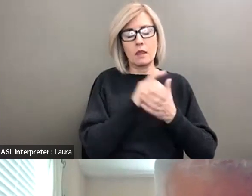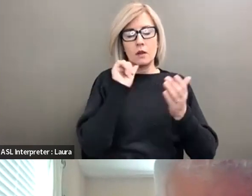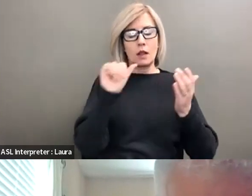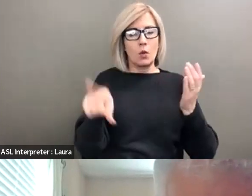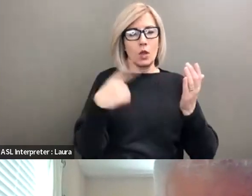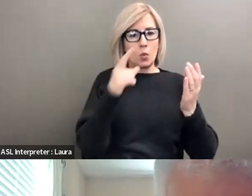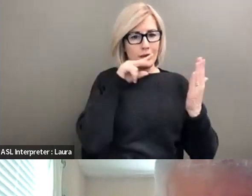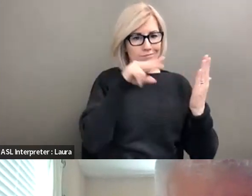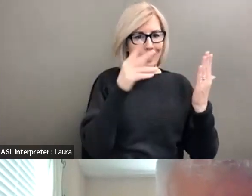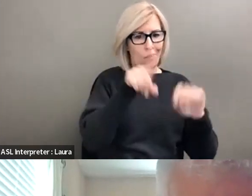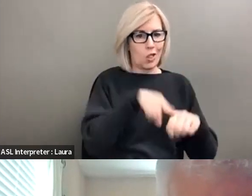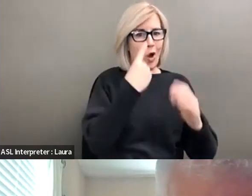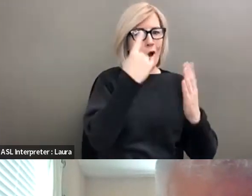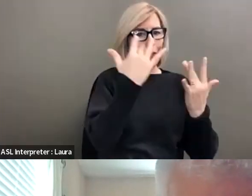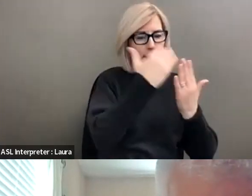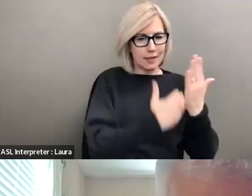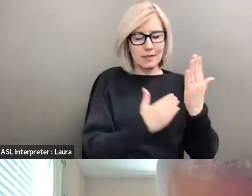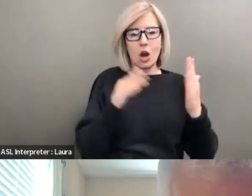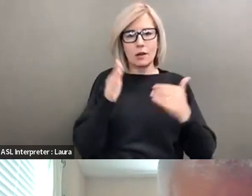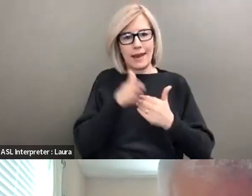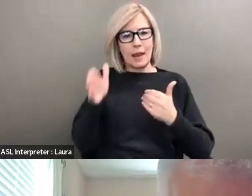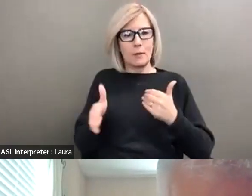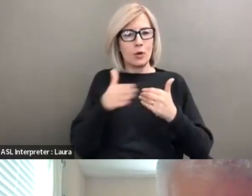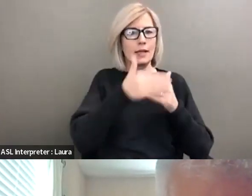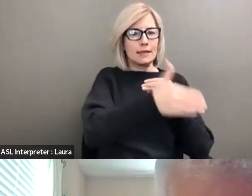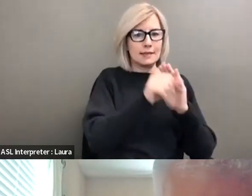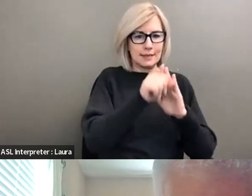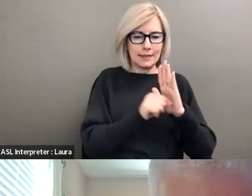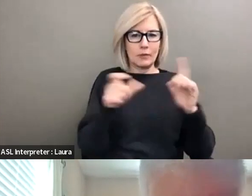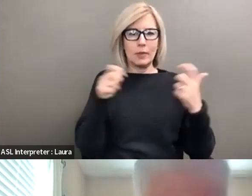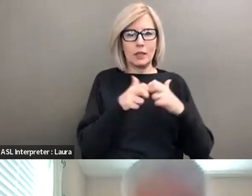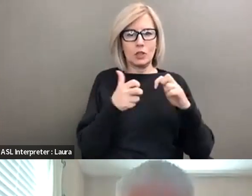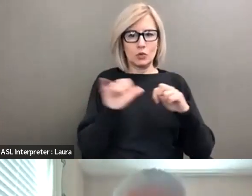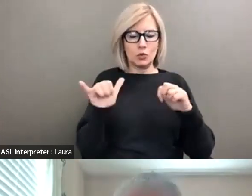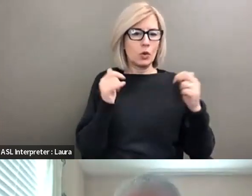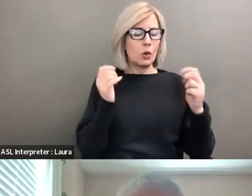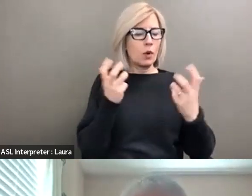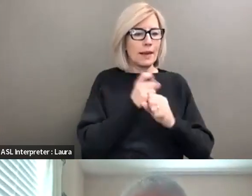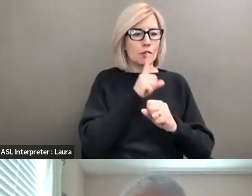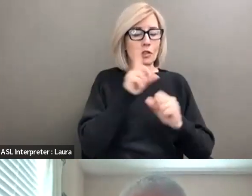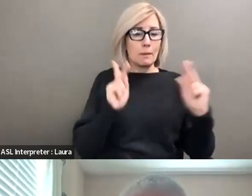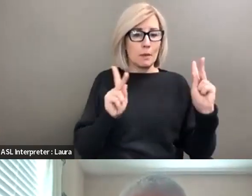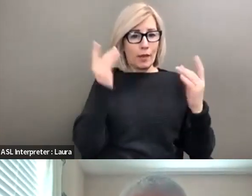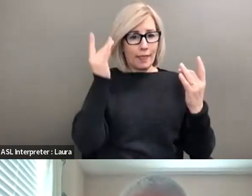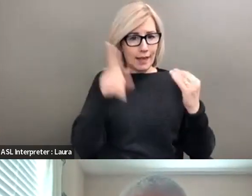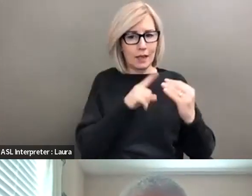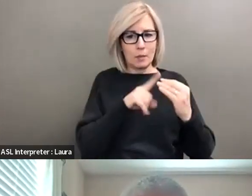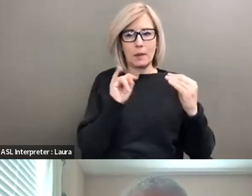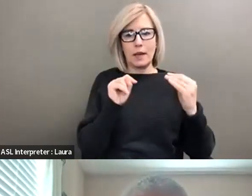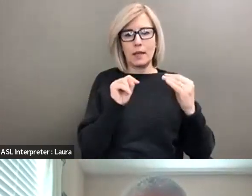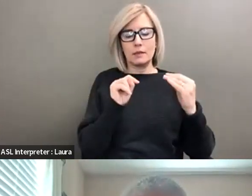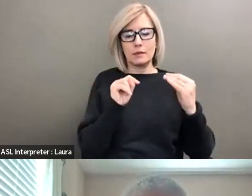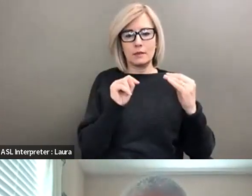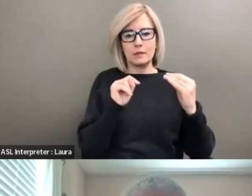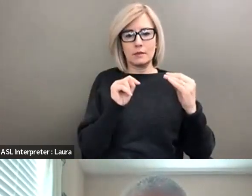neighboring states also have huge issues. So I just wanted to make sure people are thinking about this, and